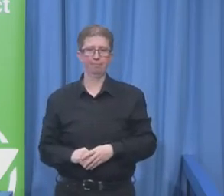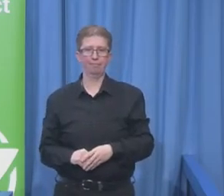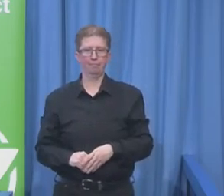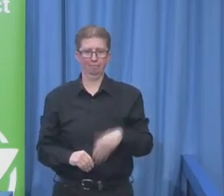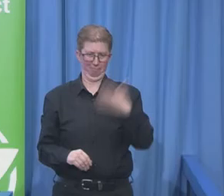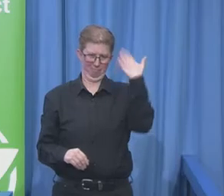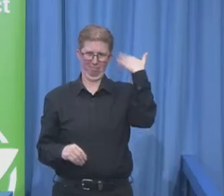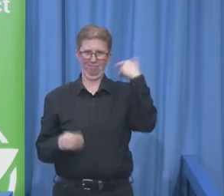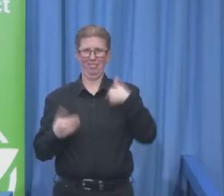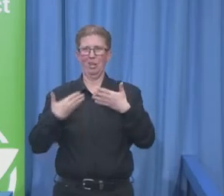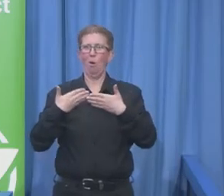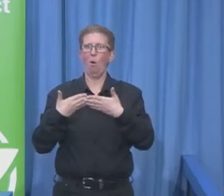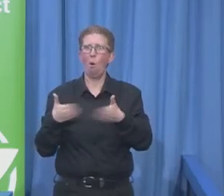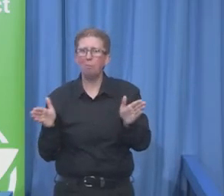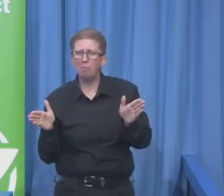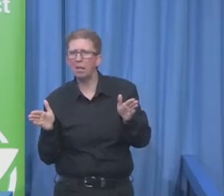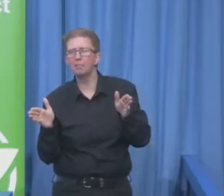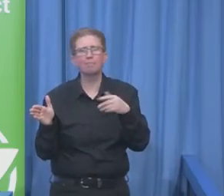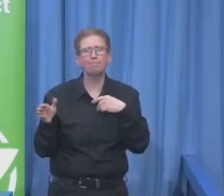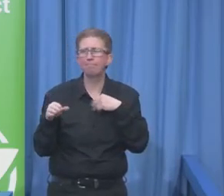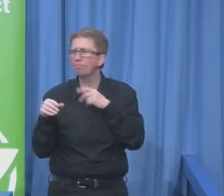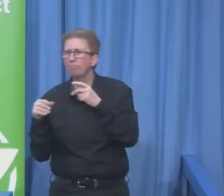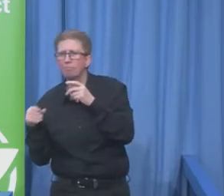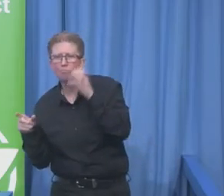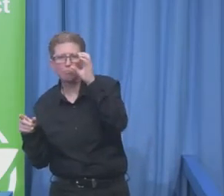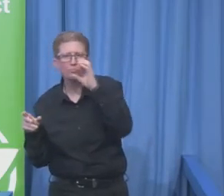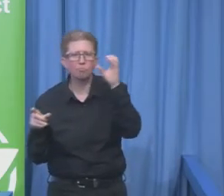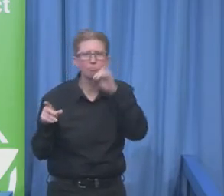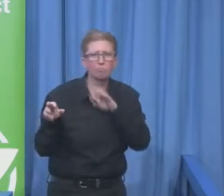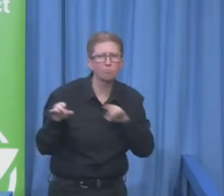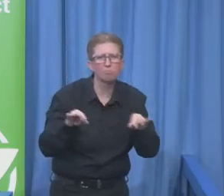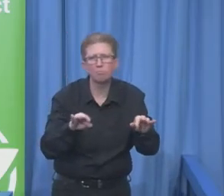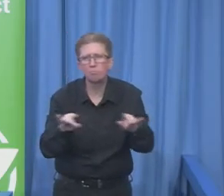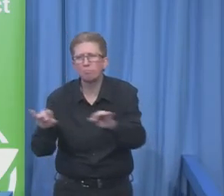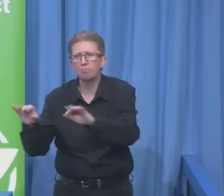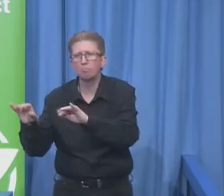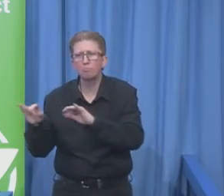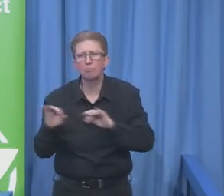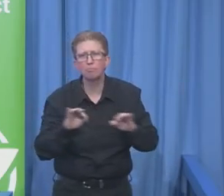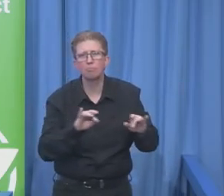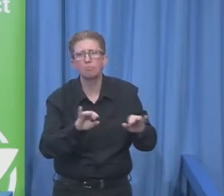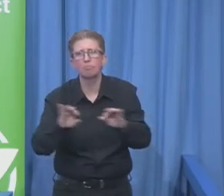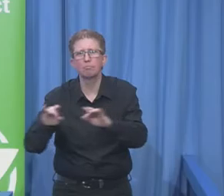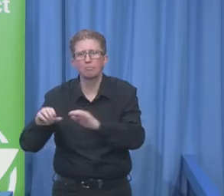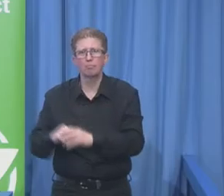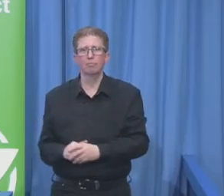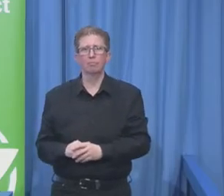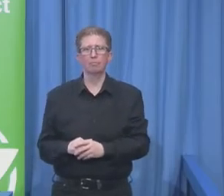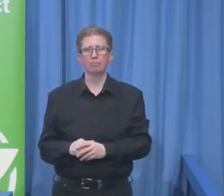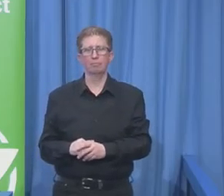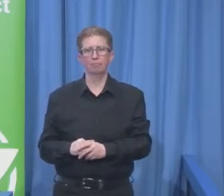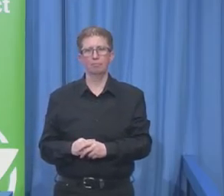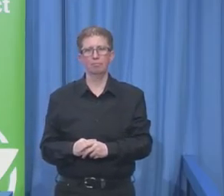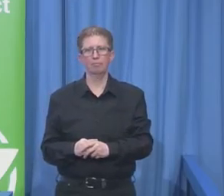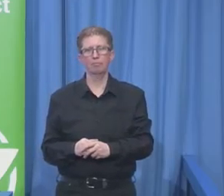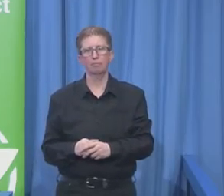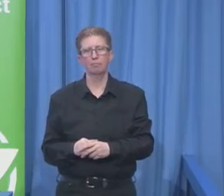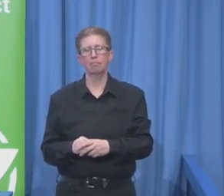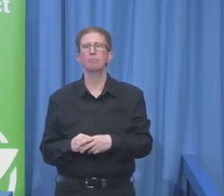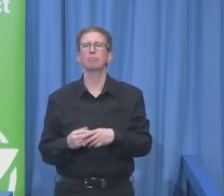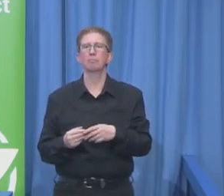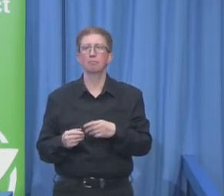and everybody was happy to implement it, but it was not their ownership. So it was thought through in our office, but not in the South, like